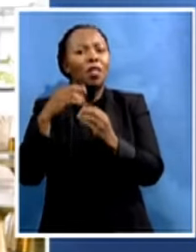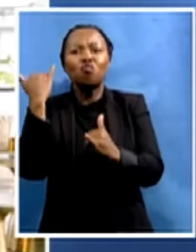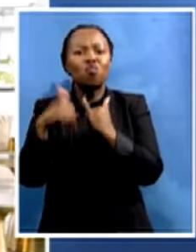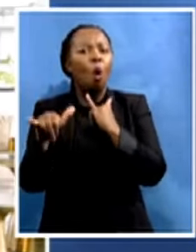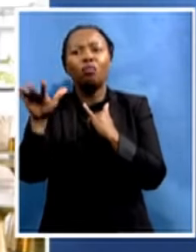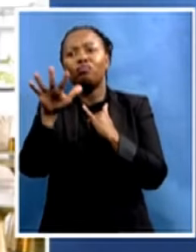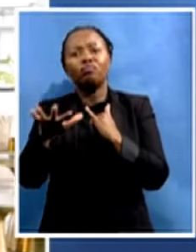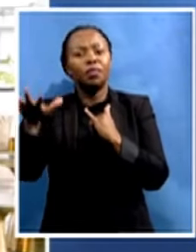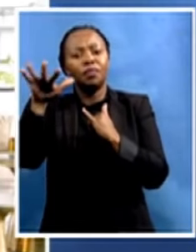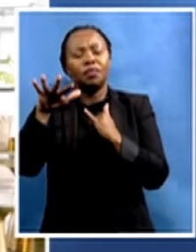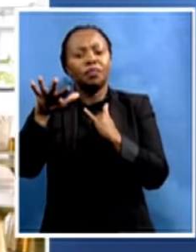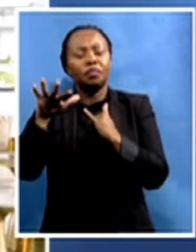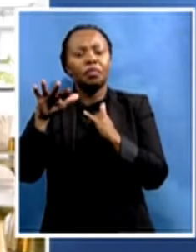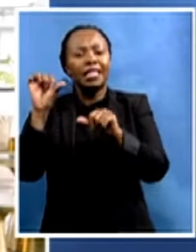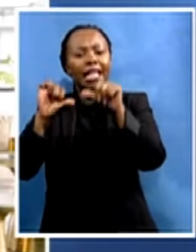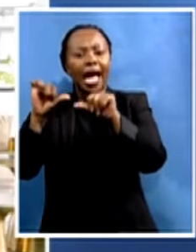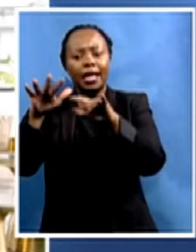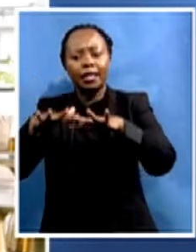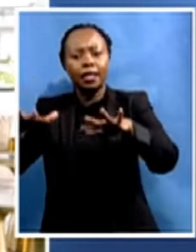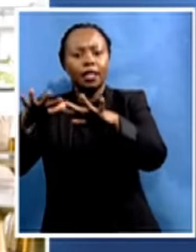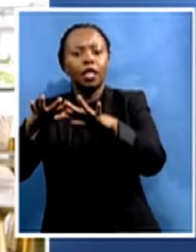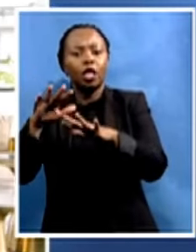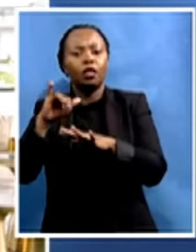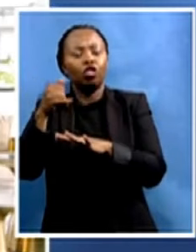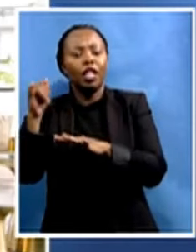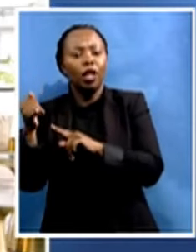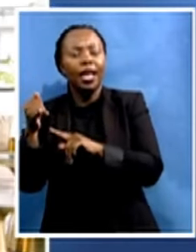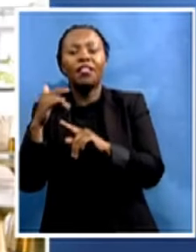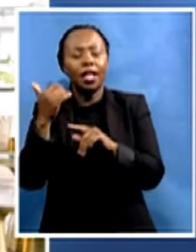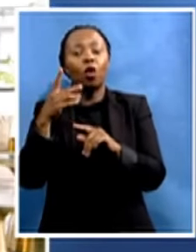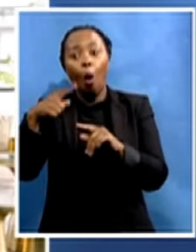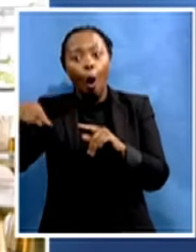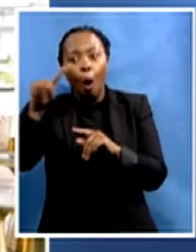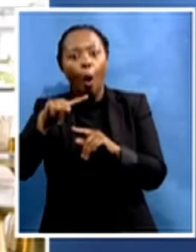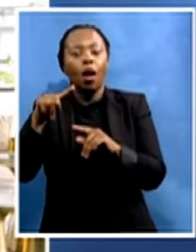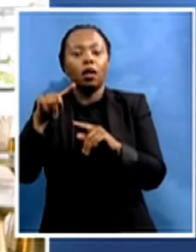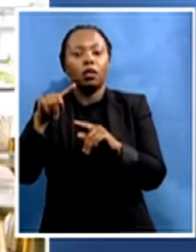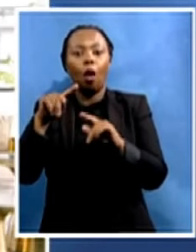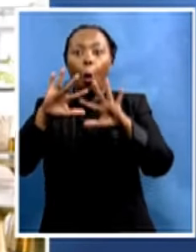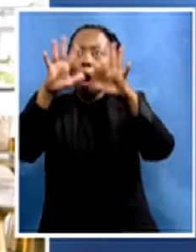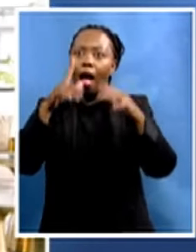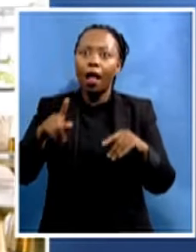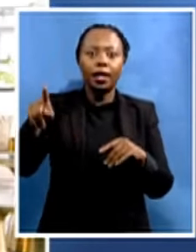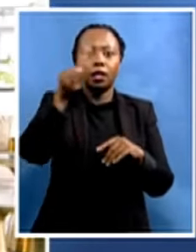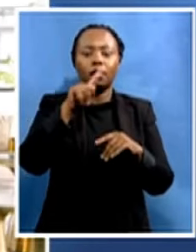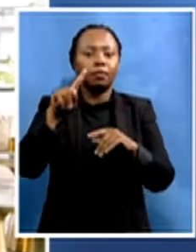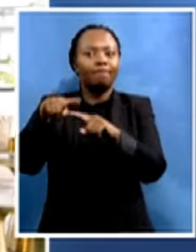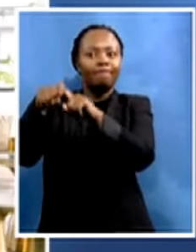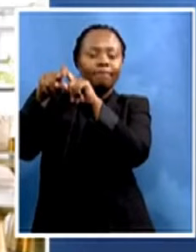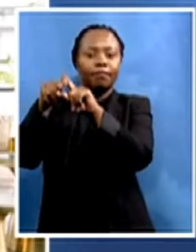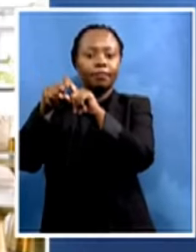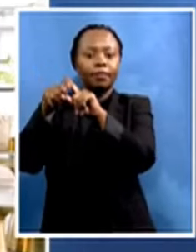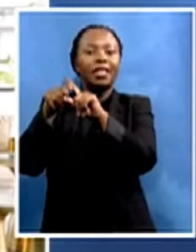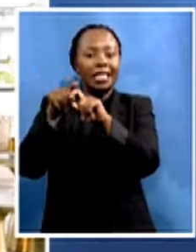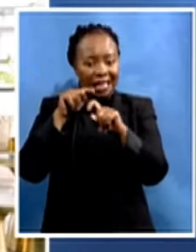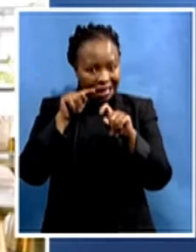the J&J vaccine manufacturing plants across the world have now been stopped, and that is affecting us. So if we had